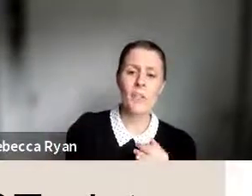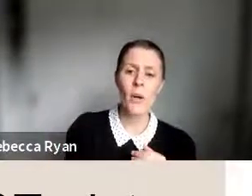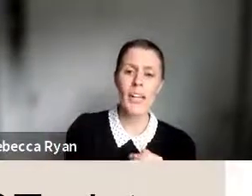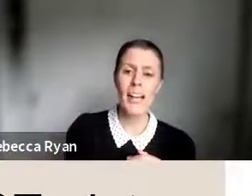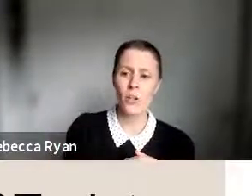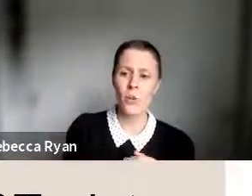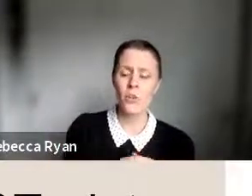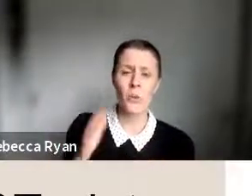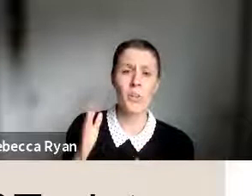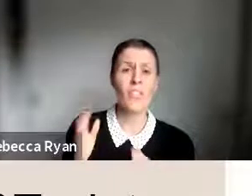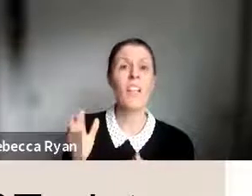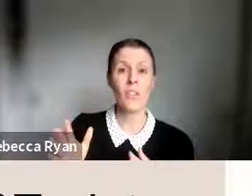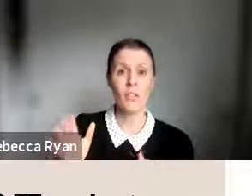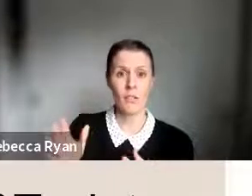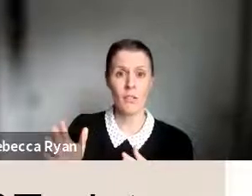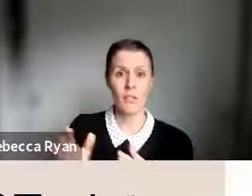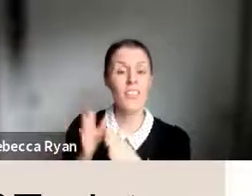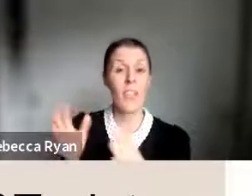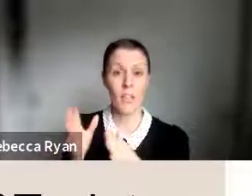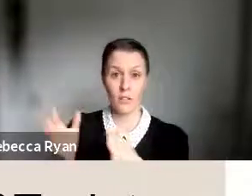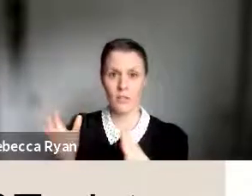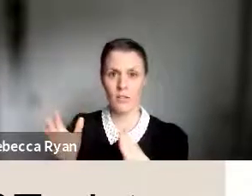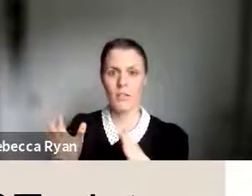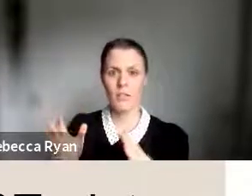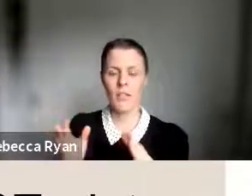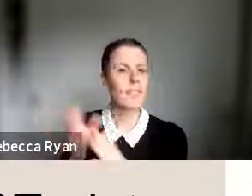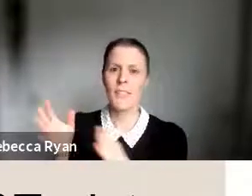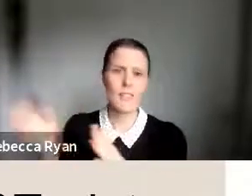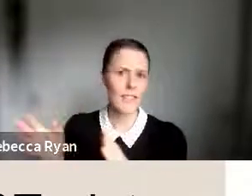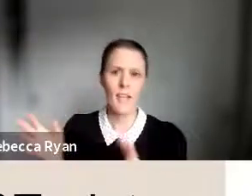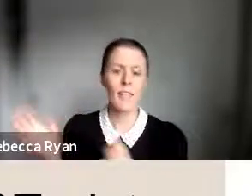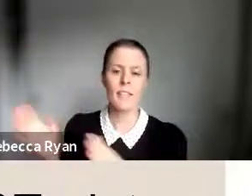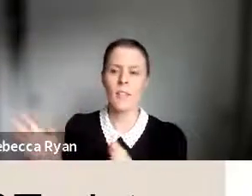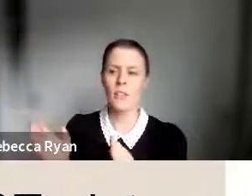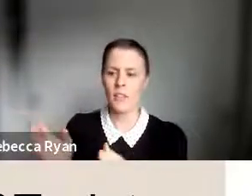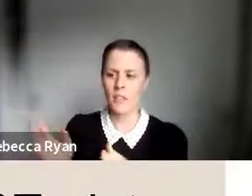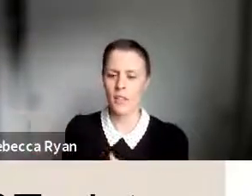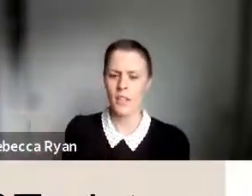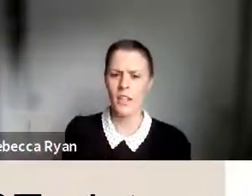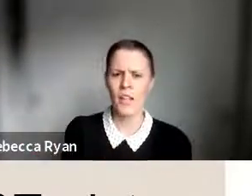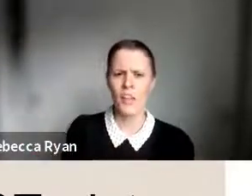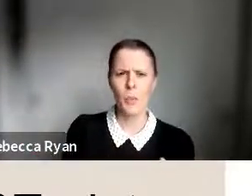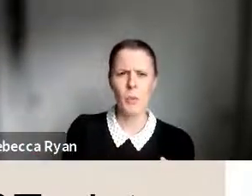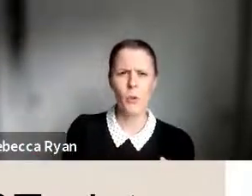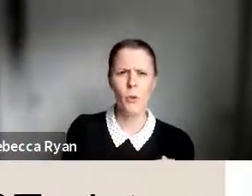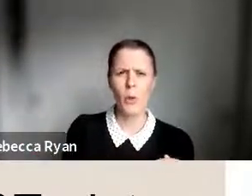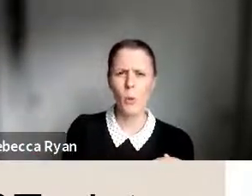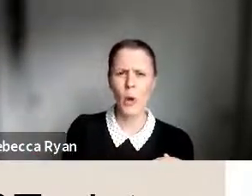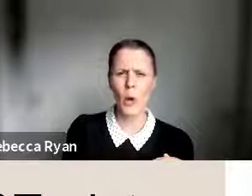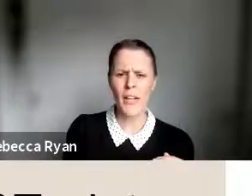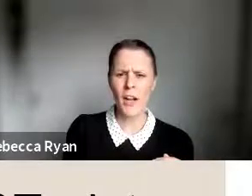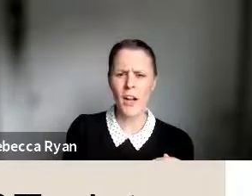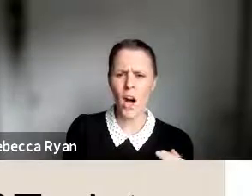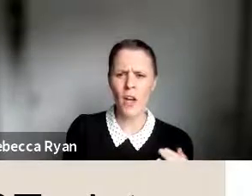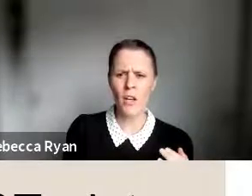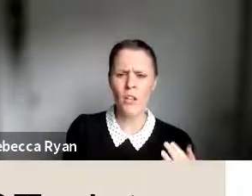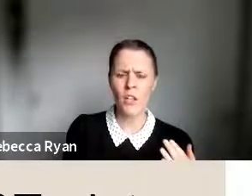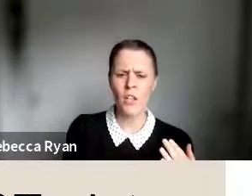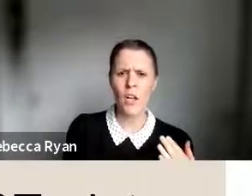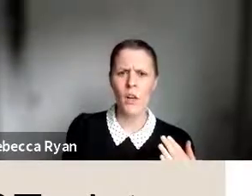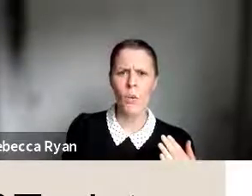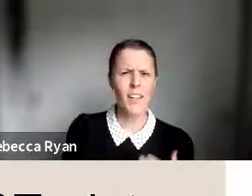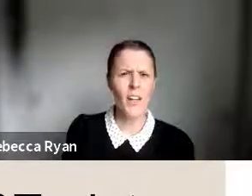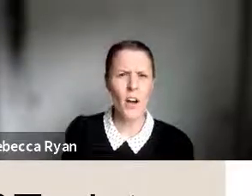out of 6.8 doses, it was 6, not 60, not 606. So people were like, well, why did that